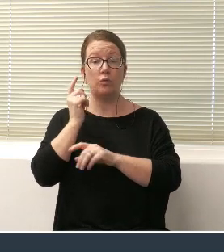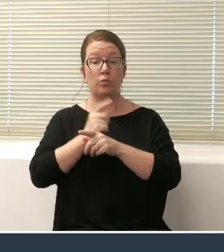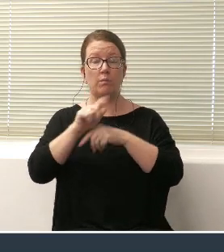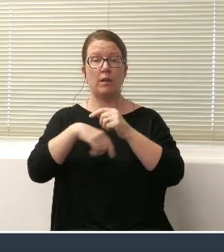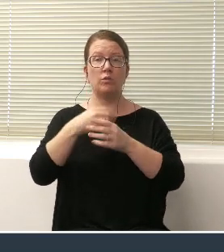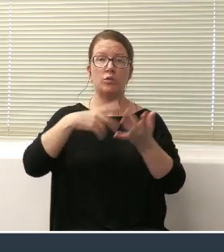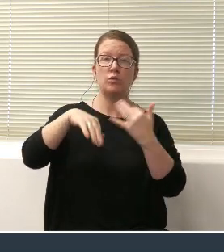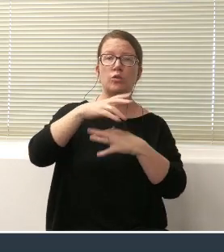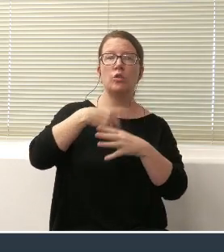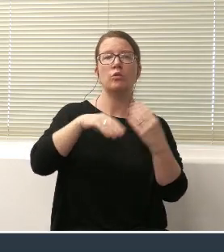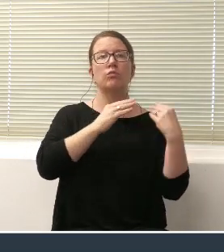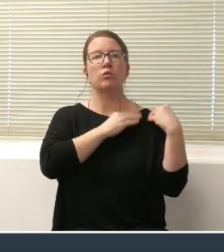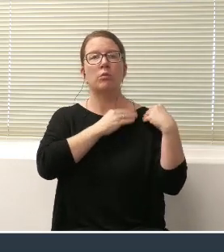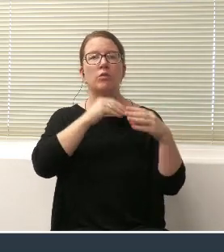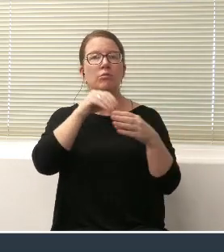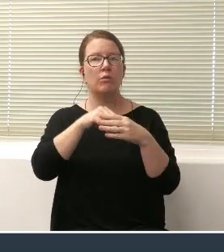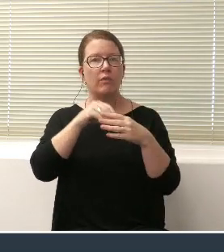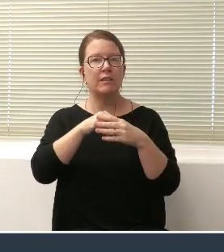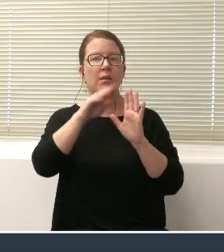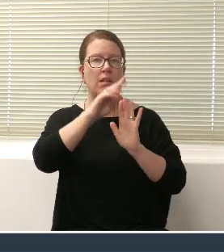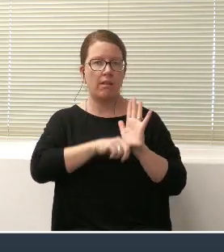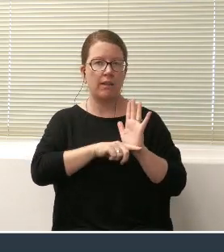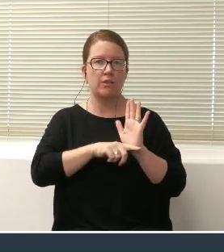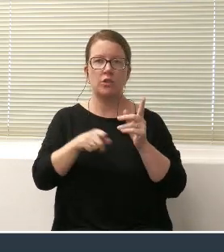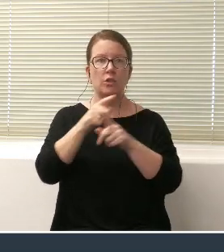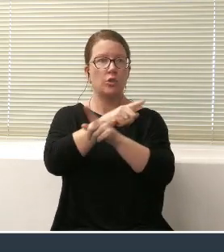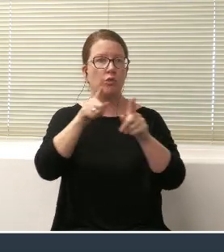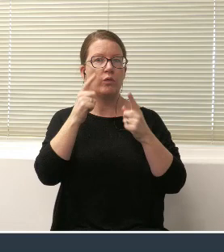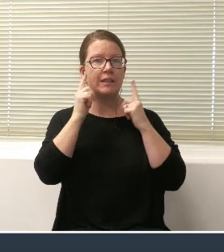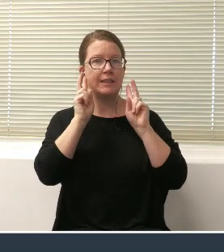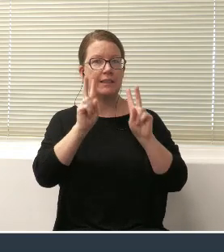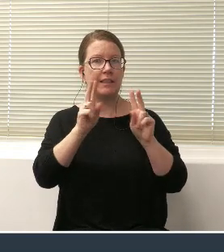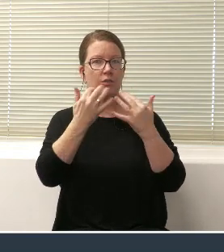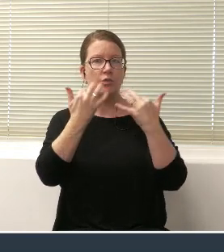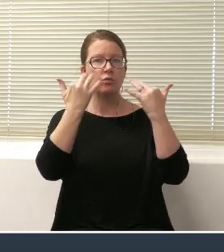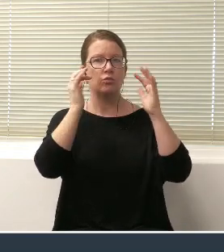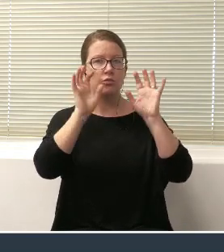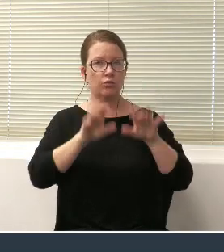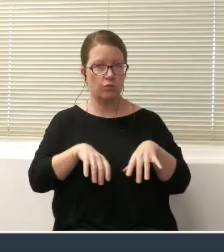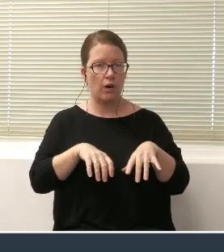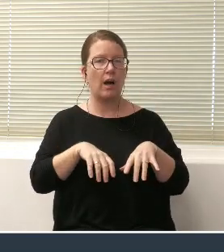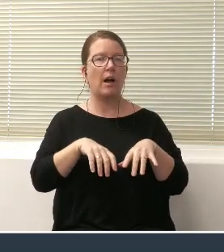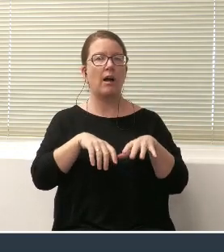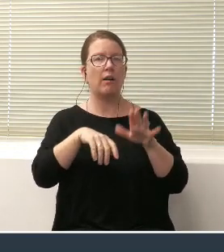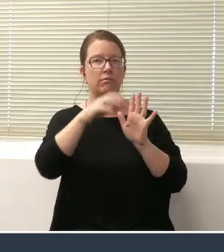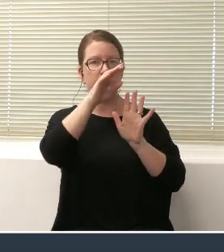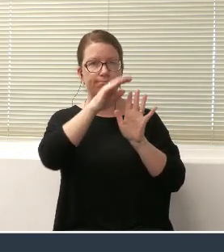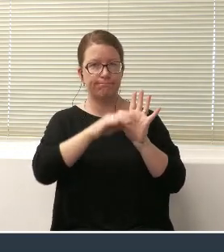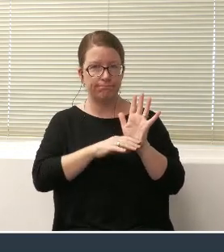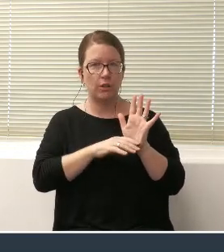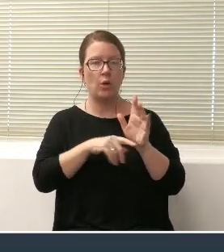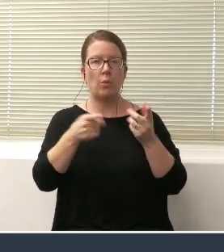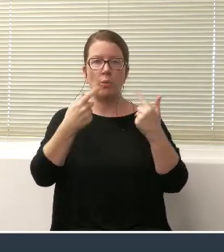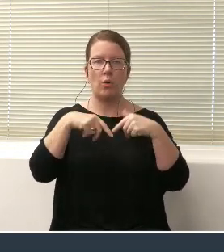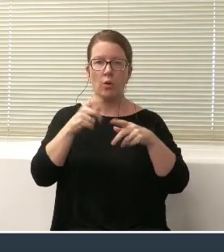investing, council's already seen a draft statement of investment policies and objectives for a managed portfolio